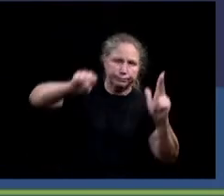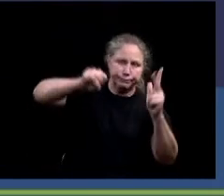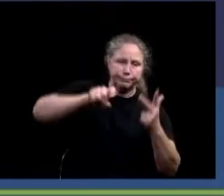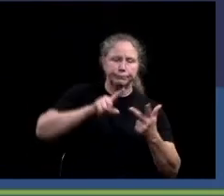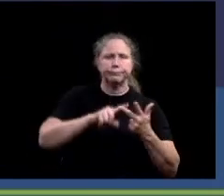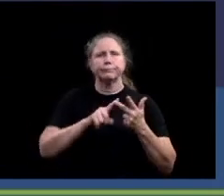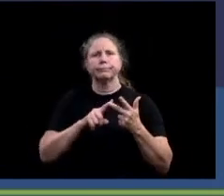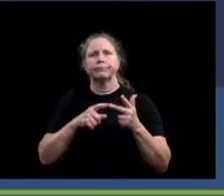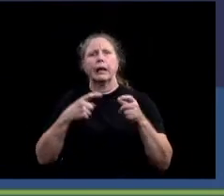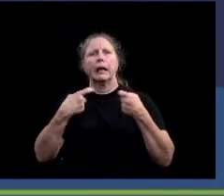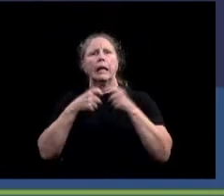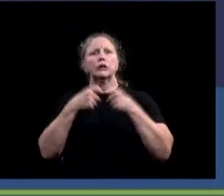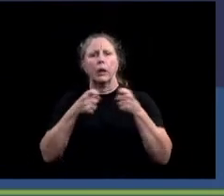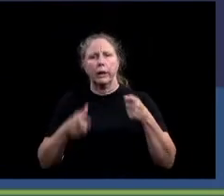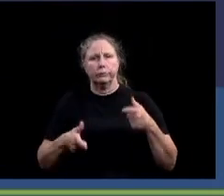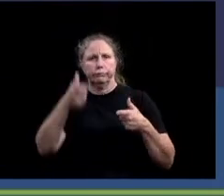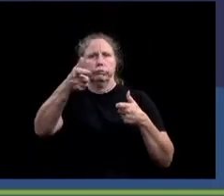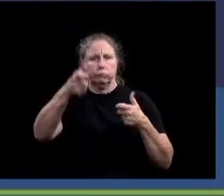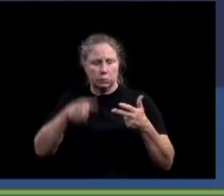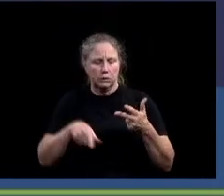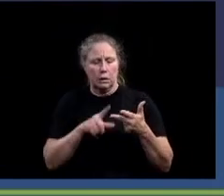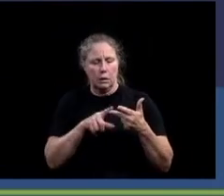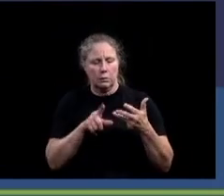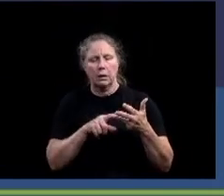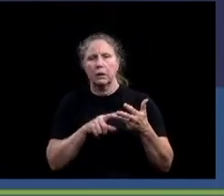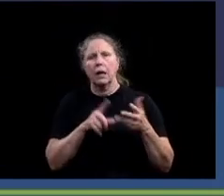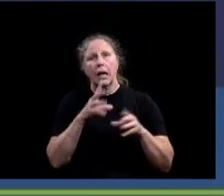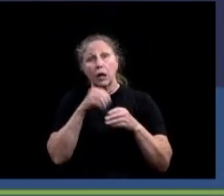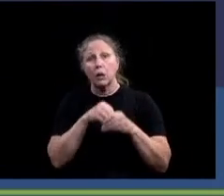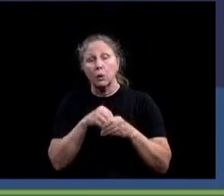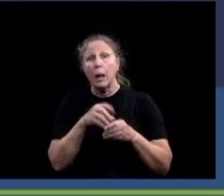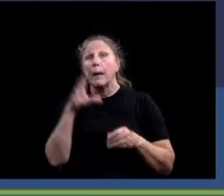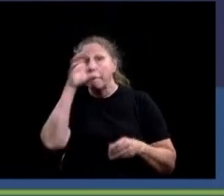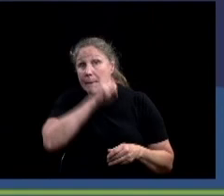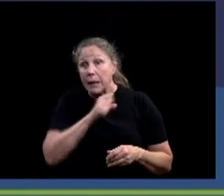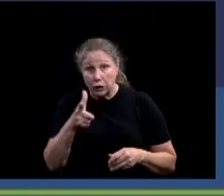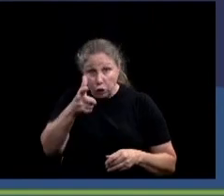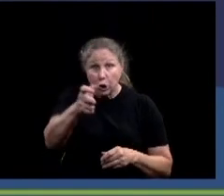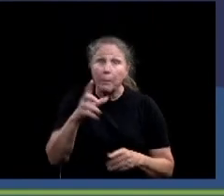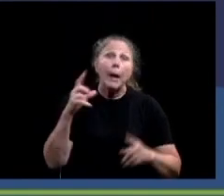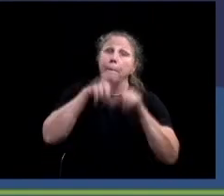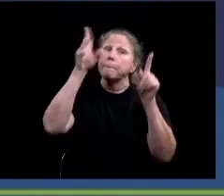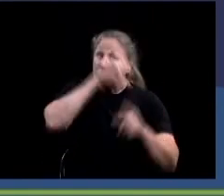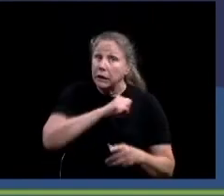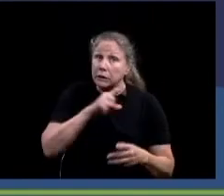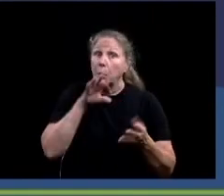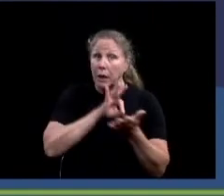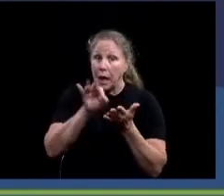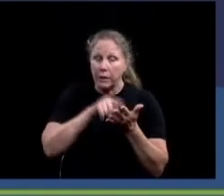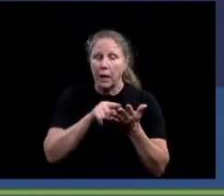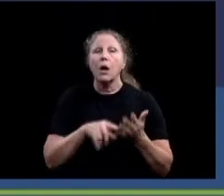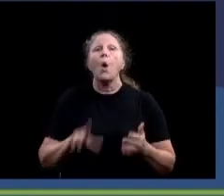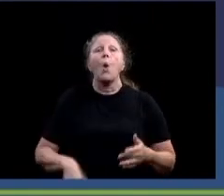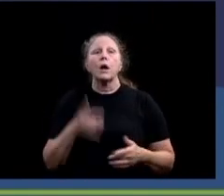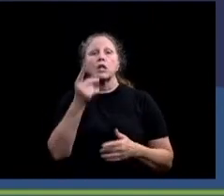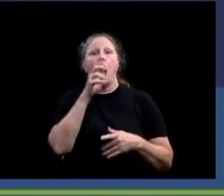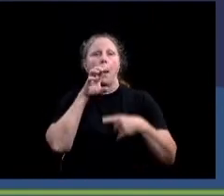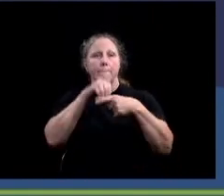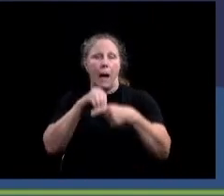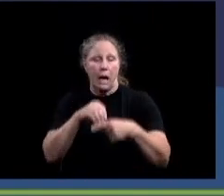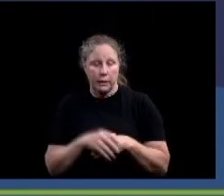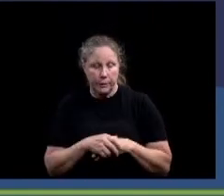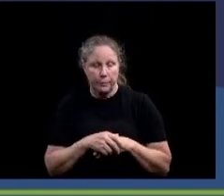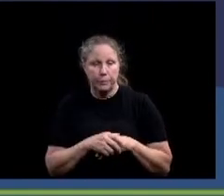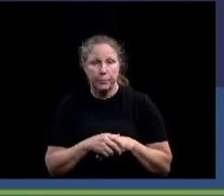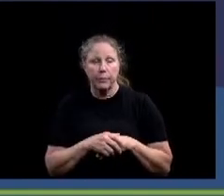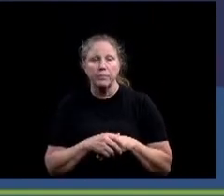that includes misses with that device, or a canine bite. The completed non-lethal force administrative report form is